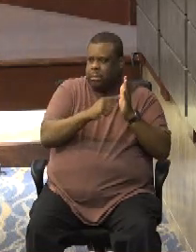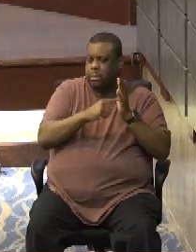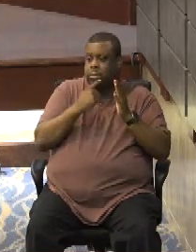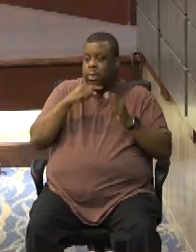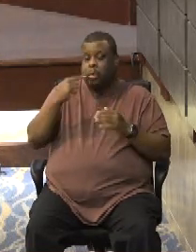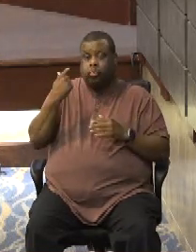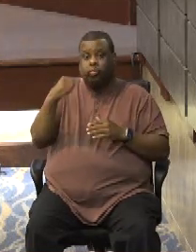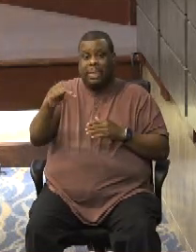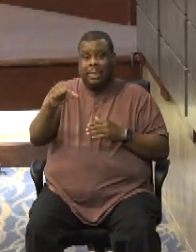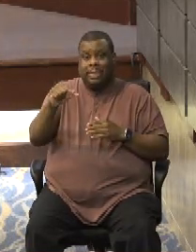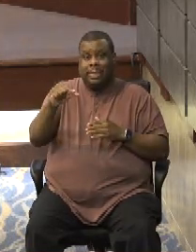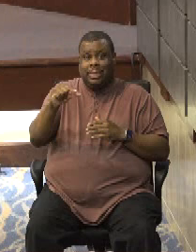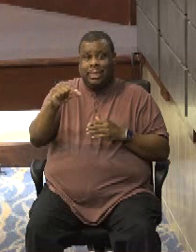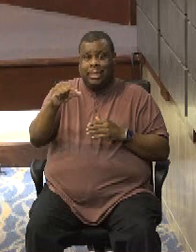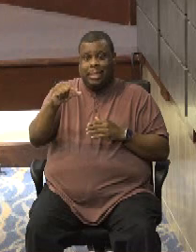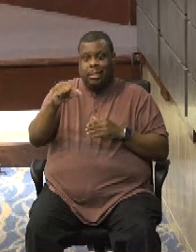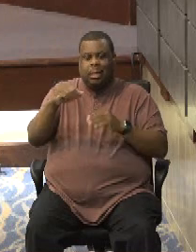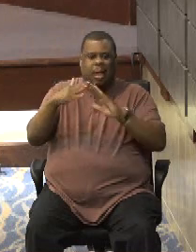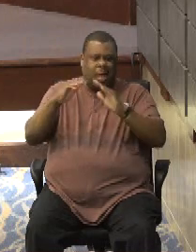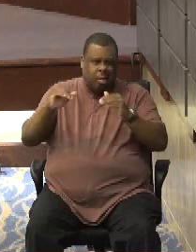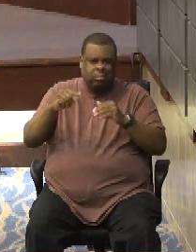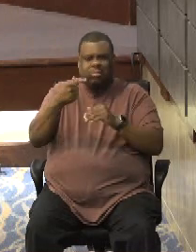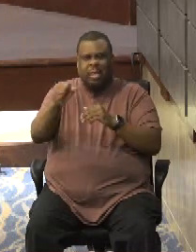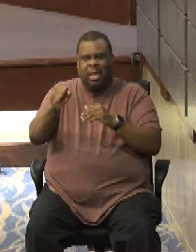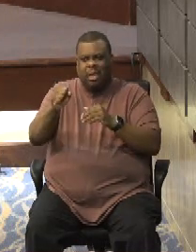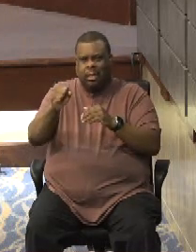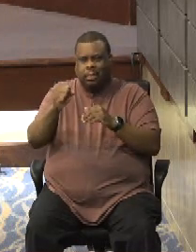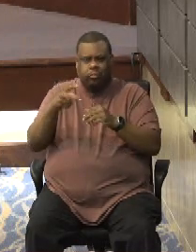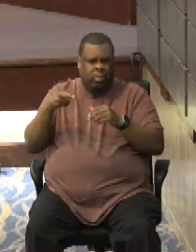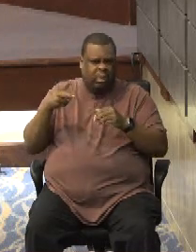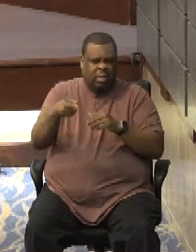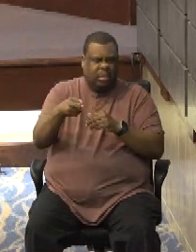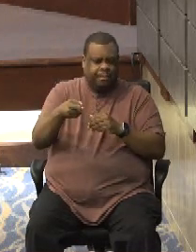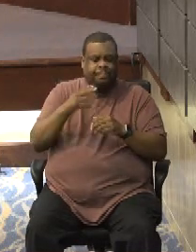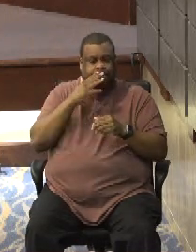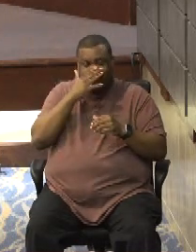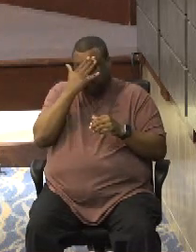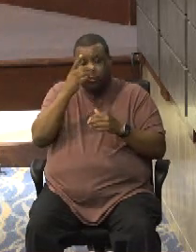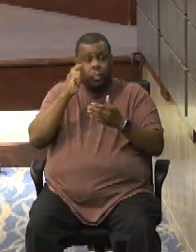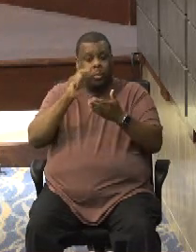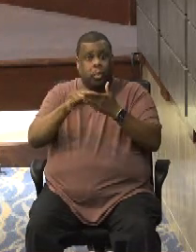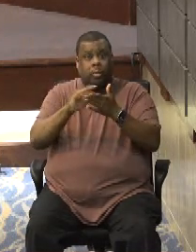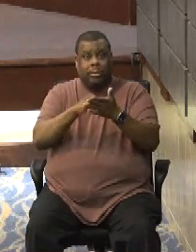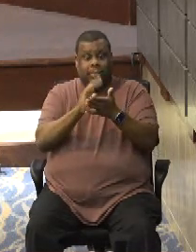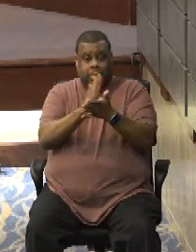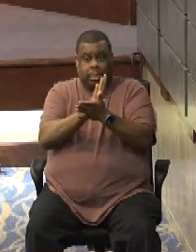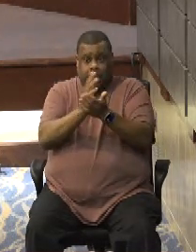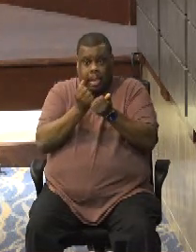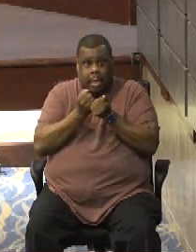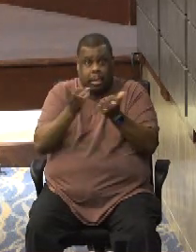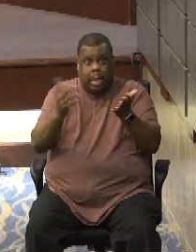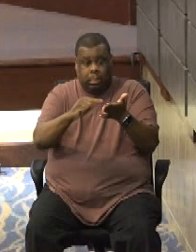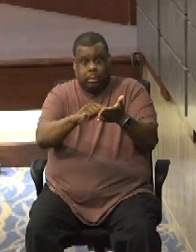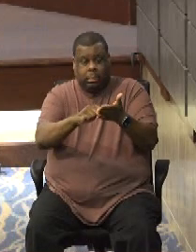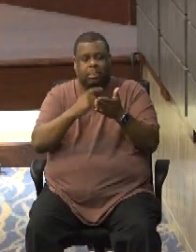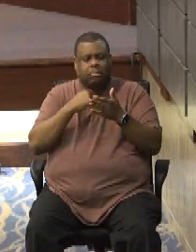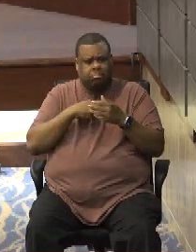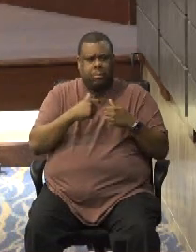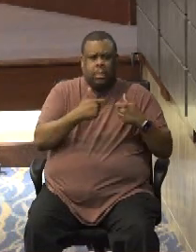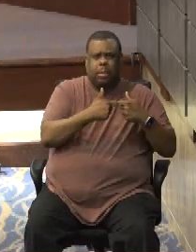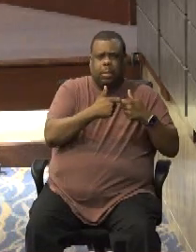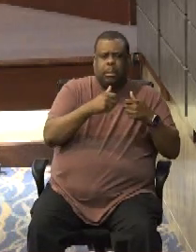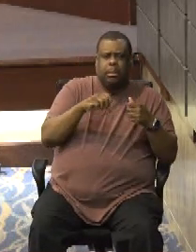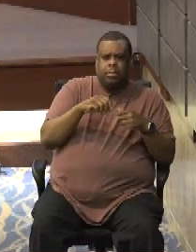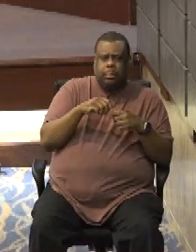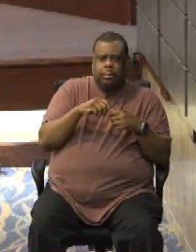greenhouse gas emissions. You'll note in the handout there's a chart from the International Energy Agency, which